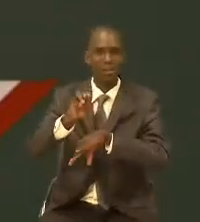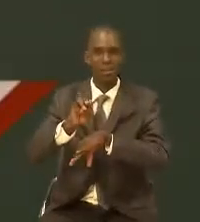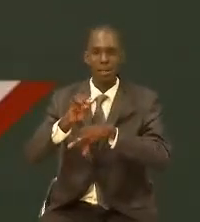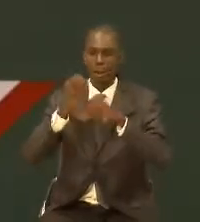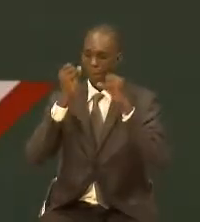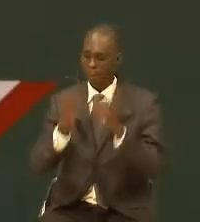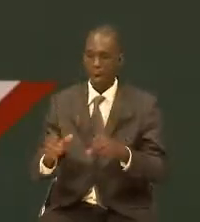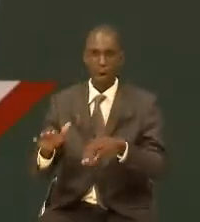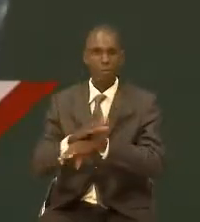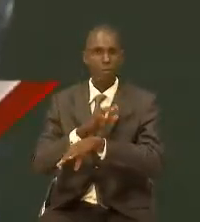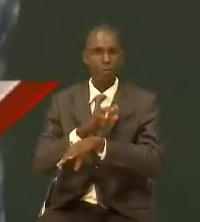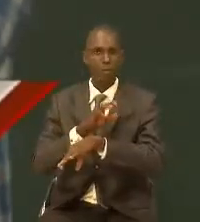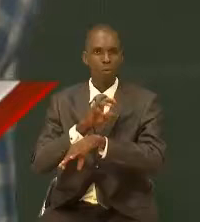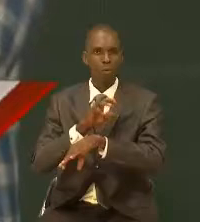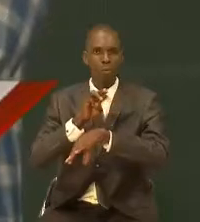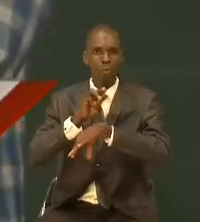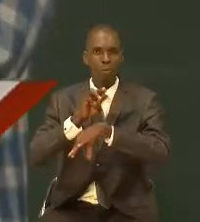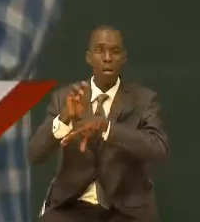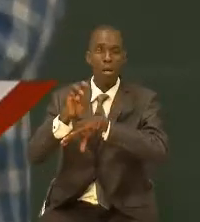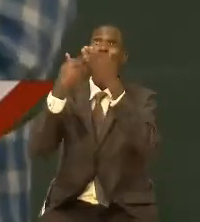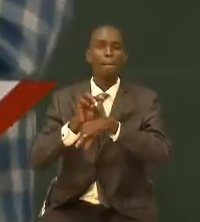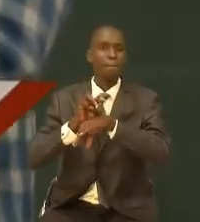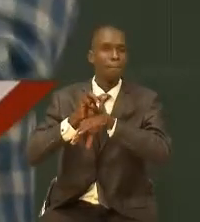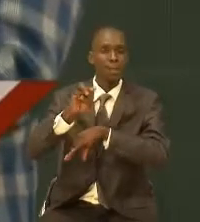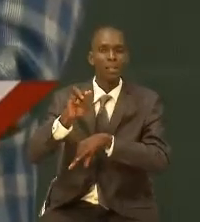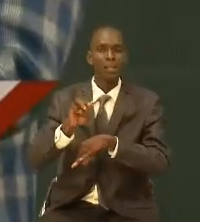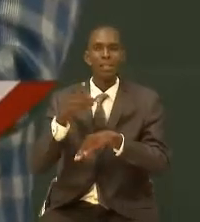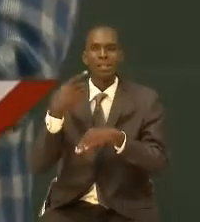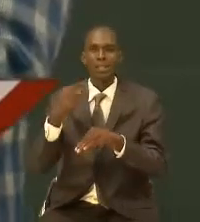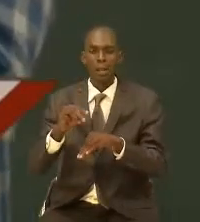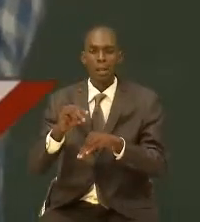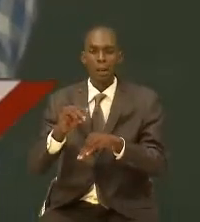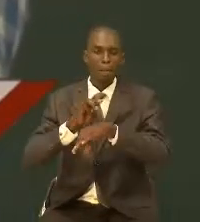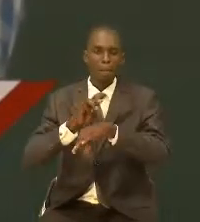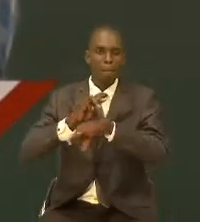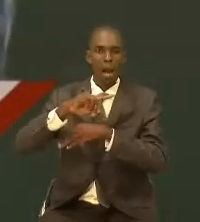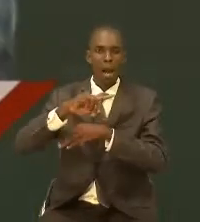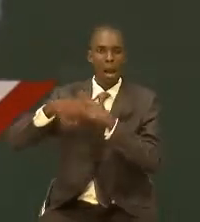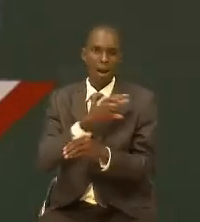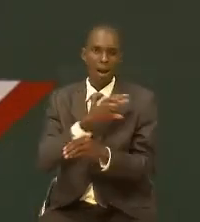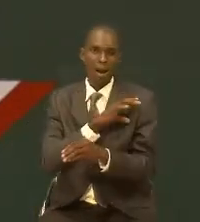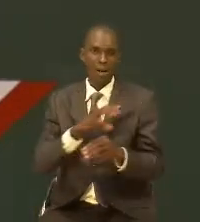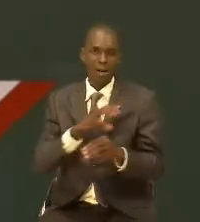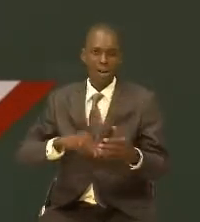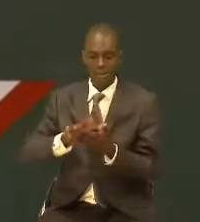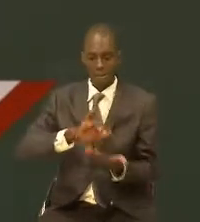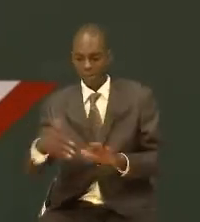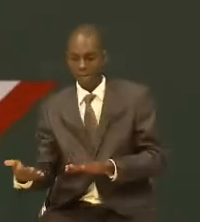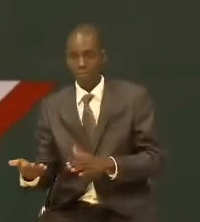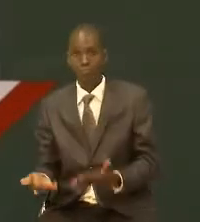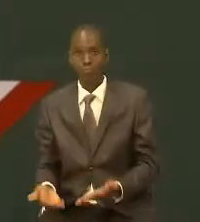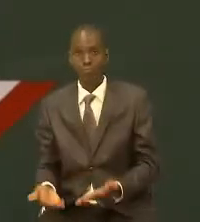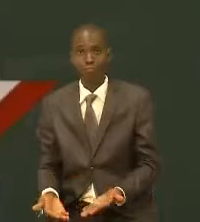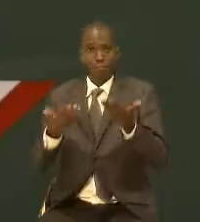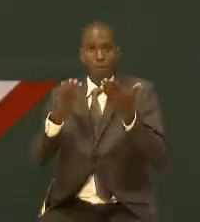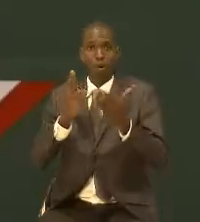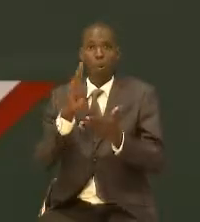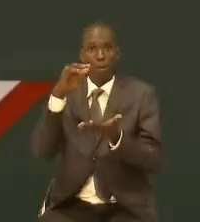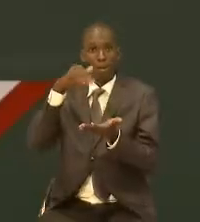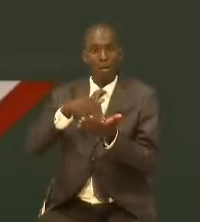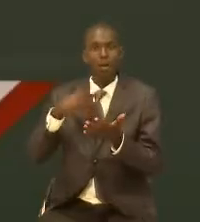message the message concerning christ who died for us who rose again and who will save